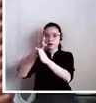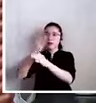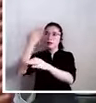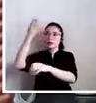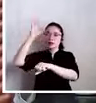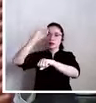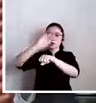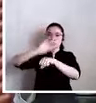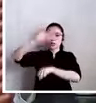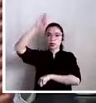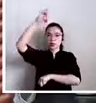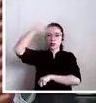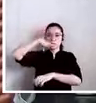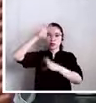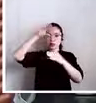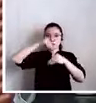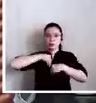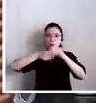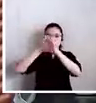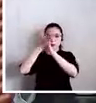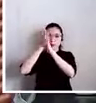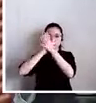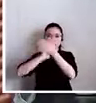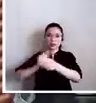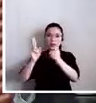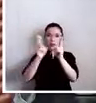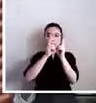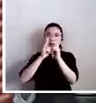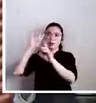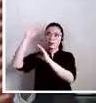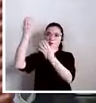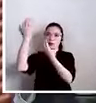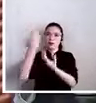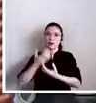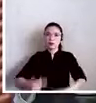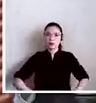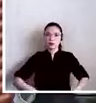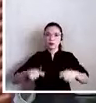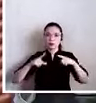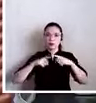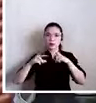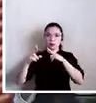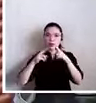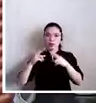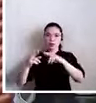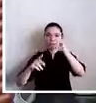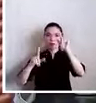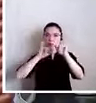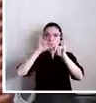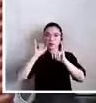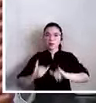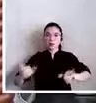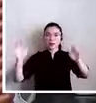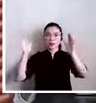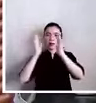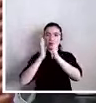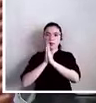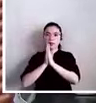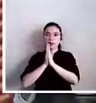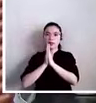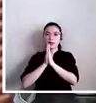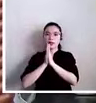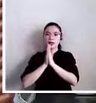and graciously grant her peace and unity in accordance with your will, who live and reign forever and ever. Amen. The peace